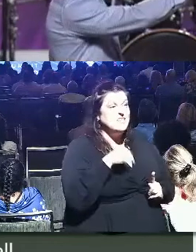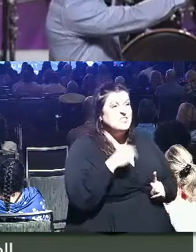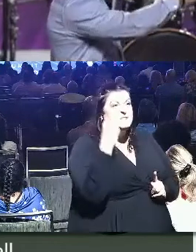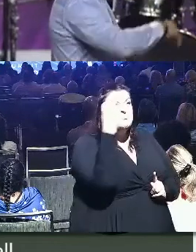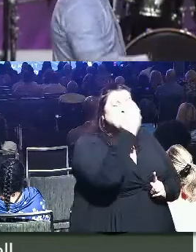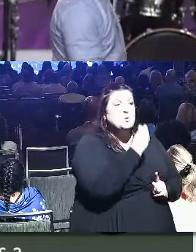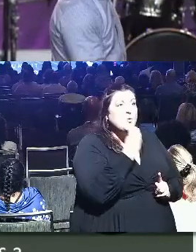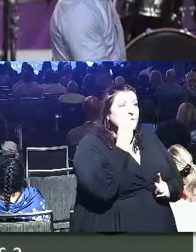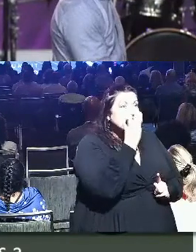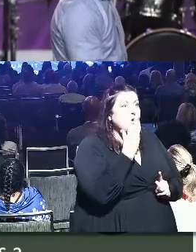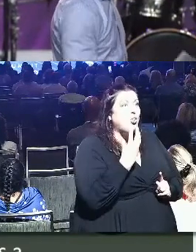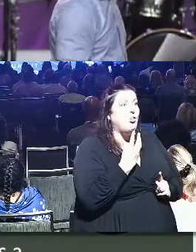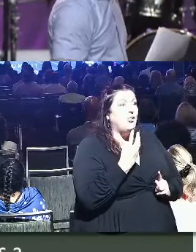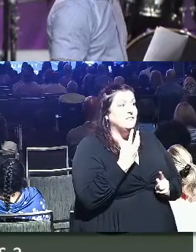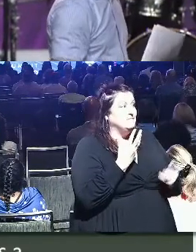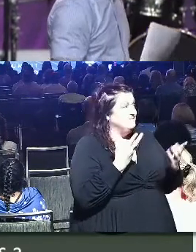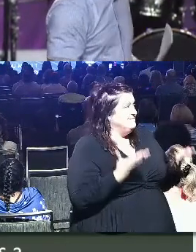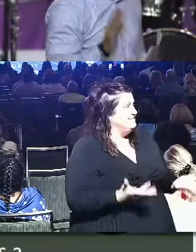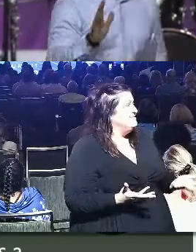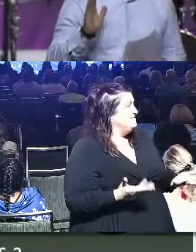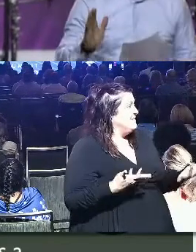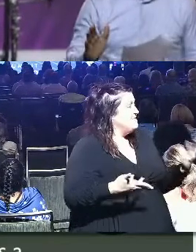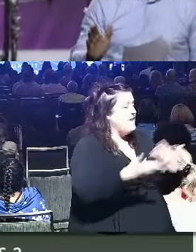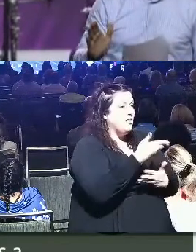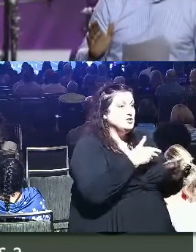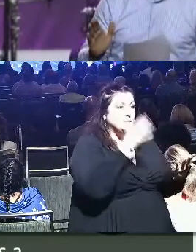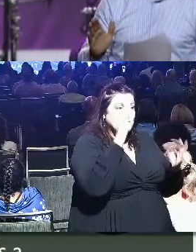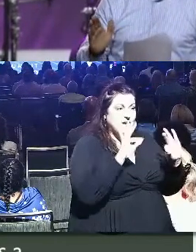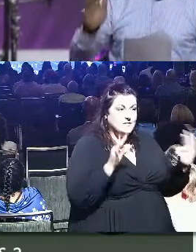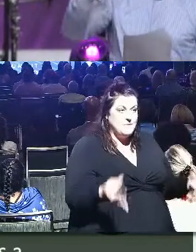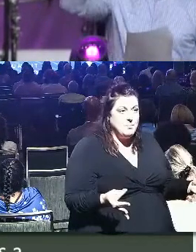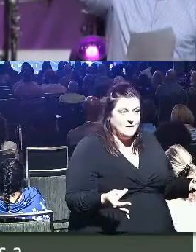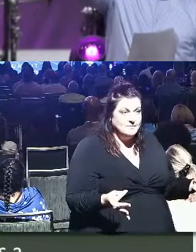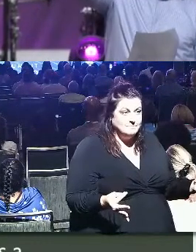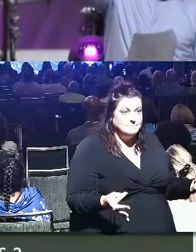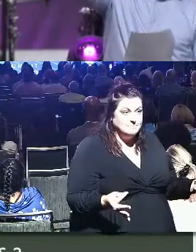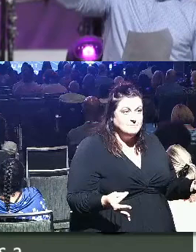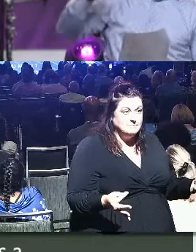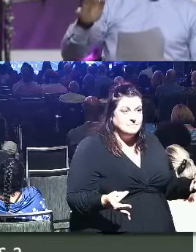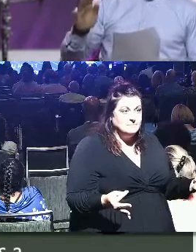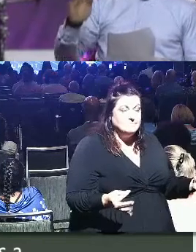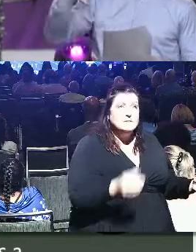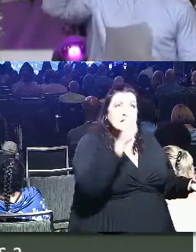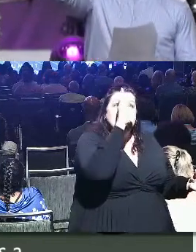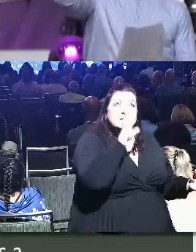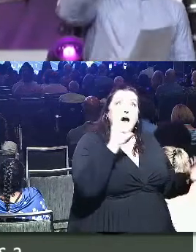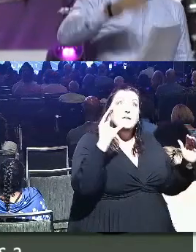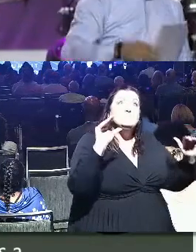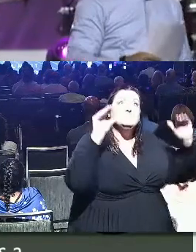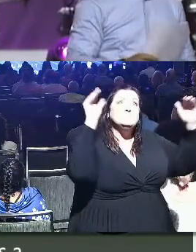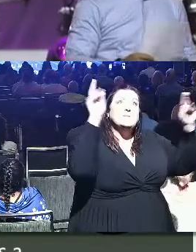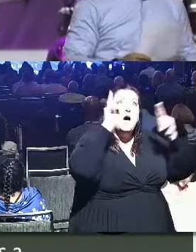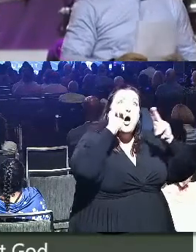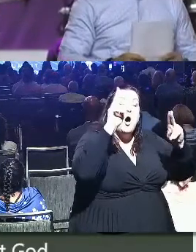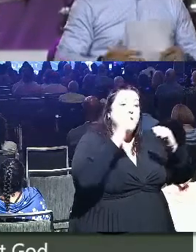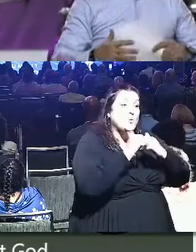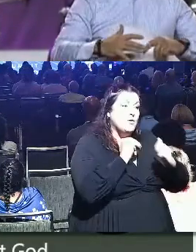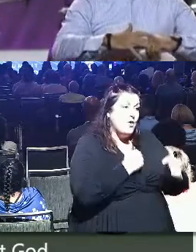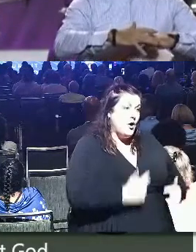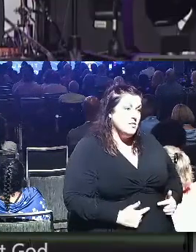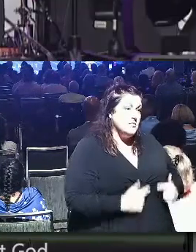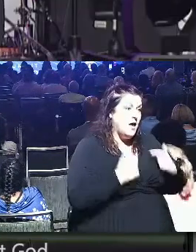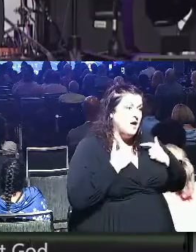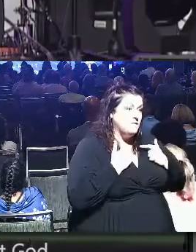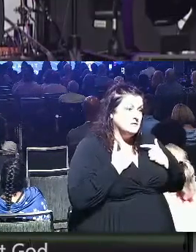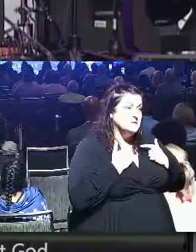thing to be in the fellowship of God's family. Let's lift God high, honor him with our lives, and